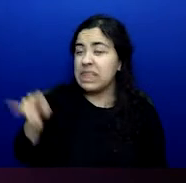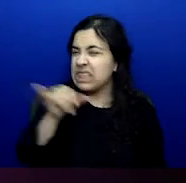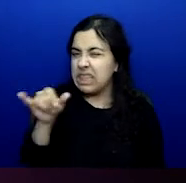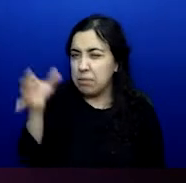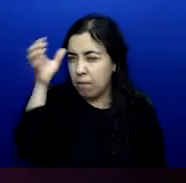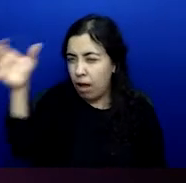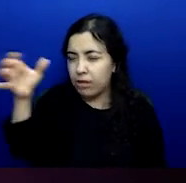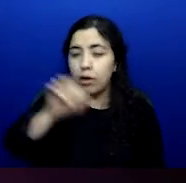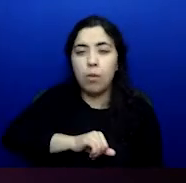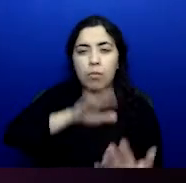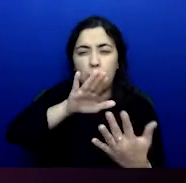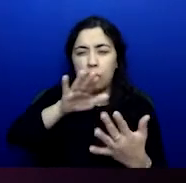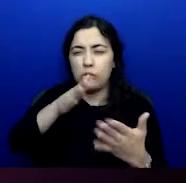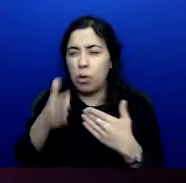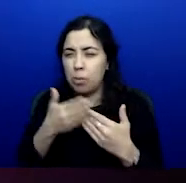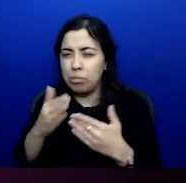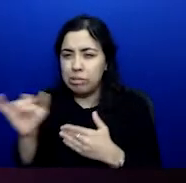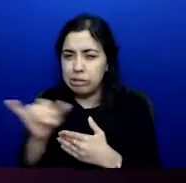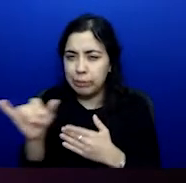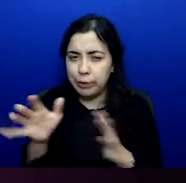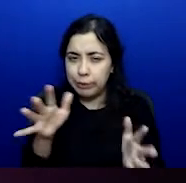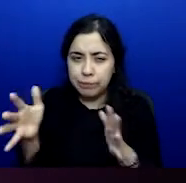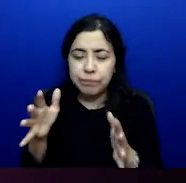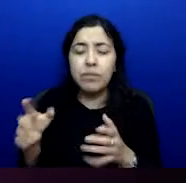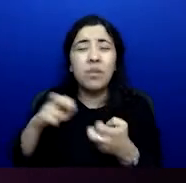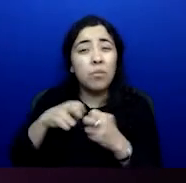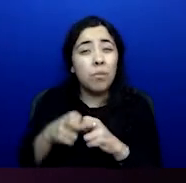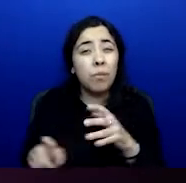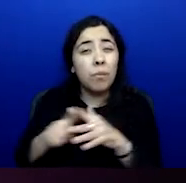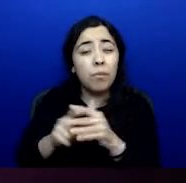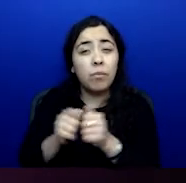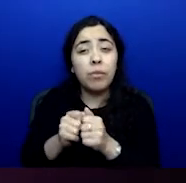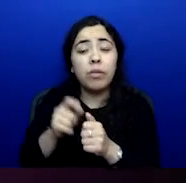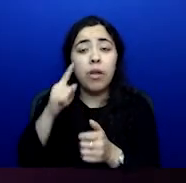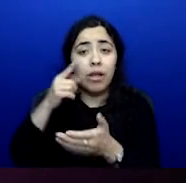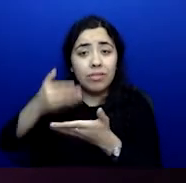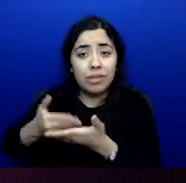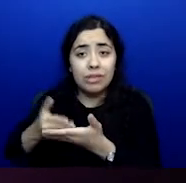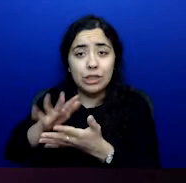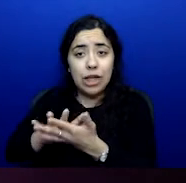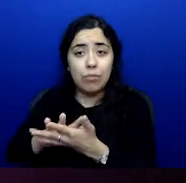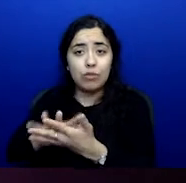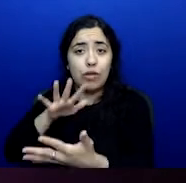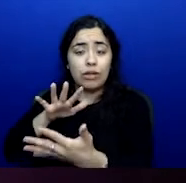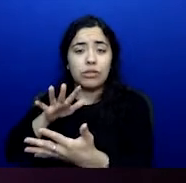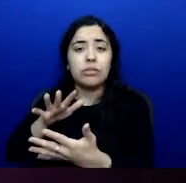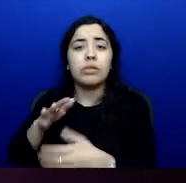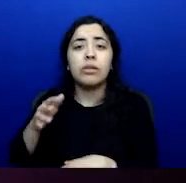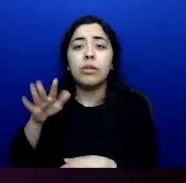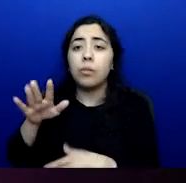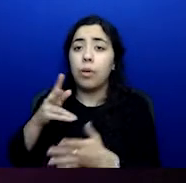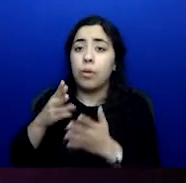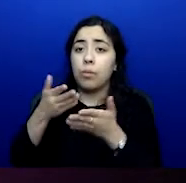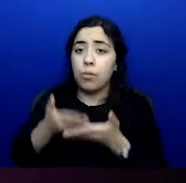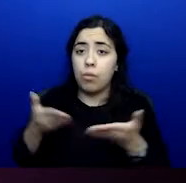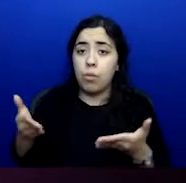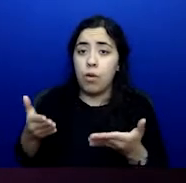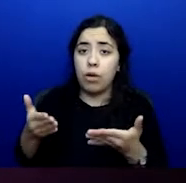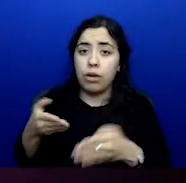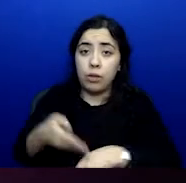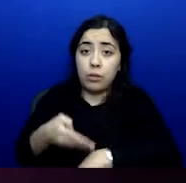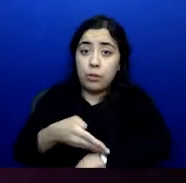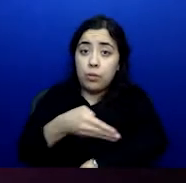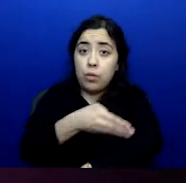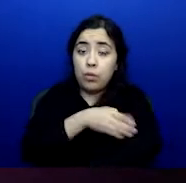approach. And the problem with authentication abstractions is that as your product grows and your business